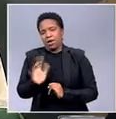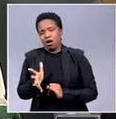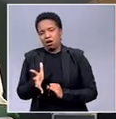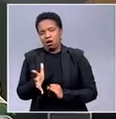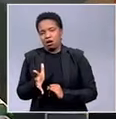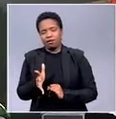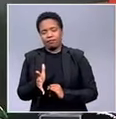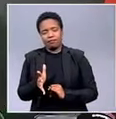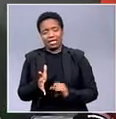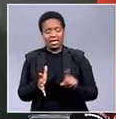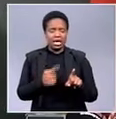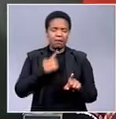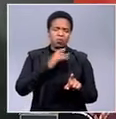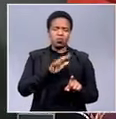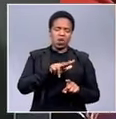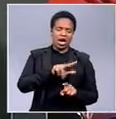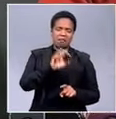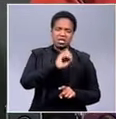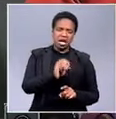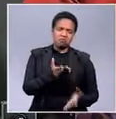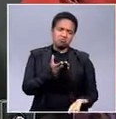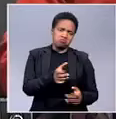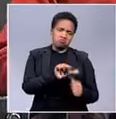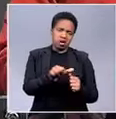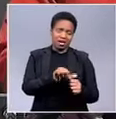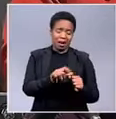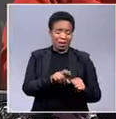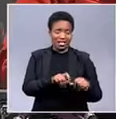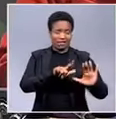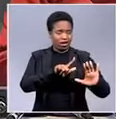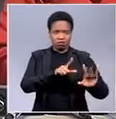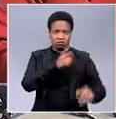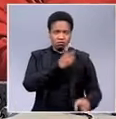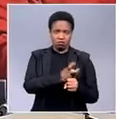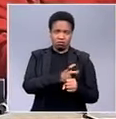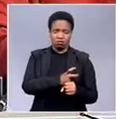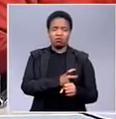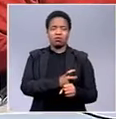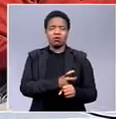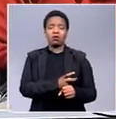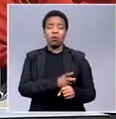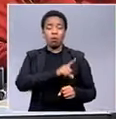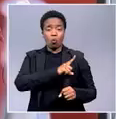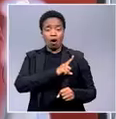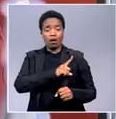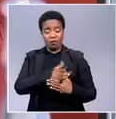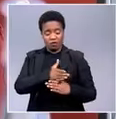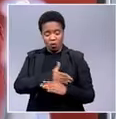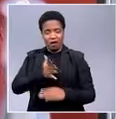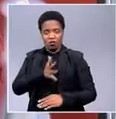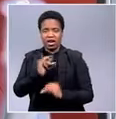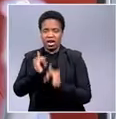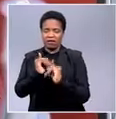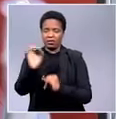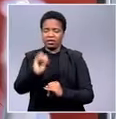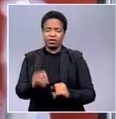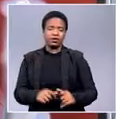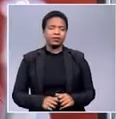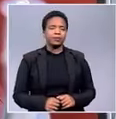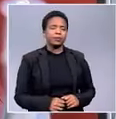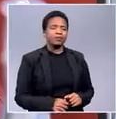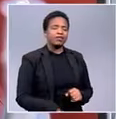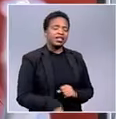for an 8% hike if a single-year deal is agreed to, as opposed to a multi-year agreement. The 7%